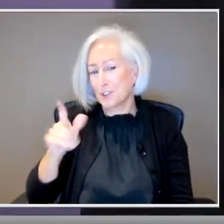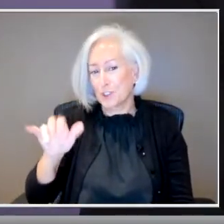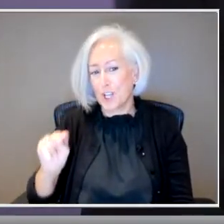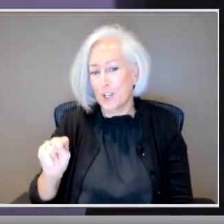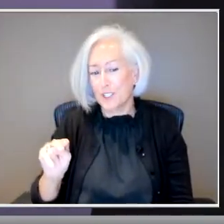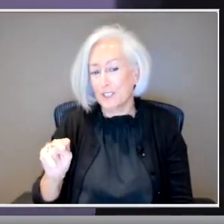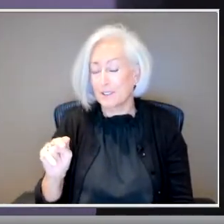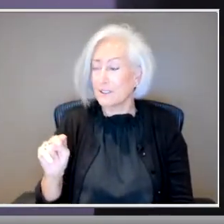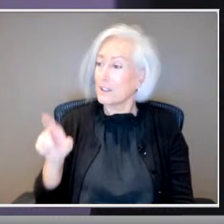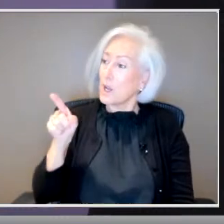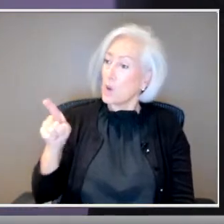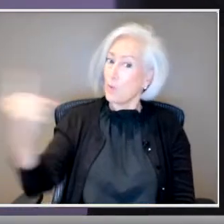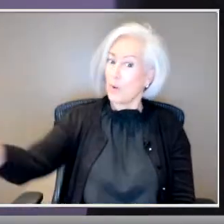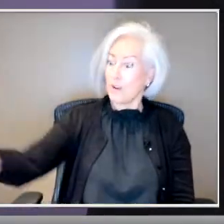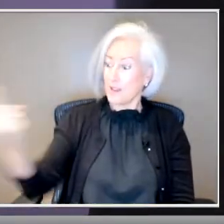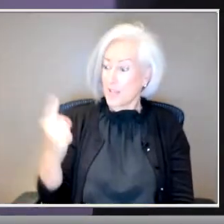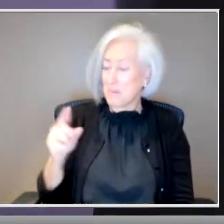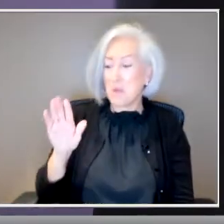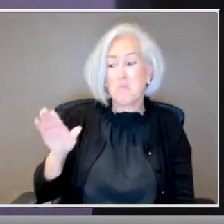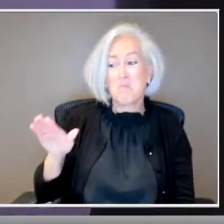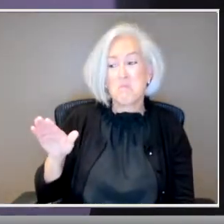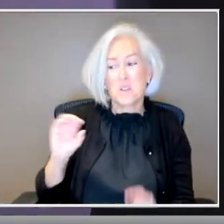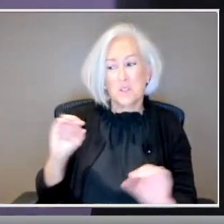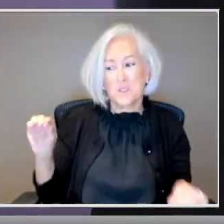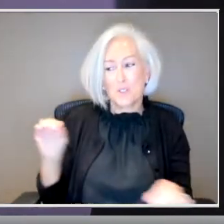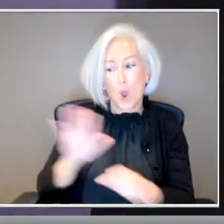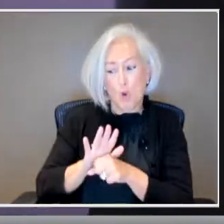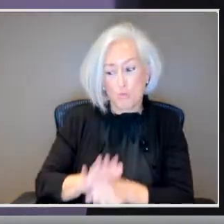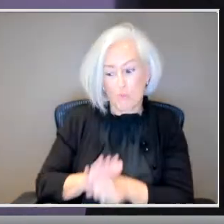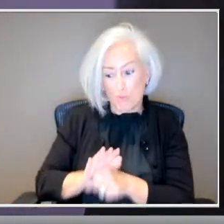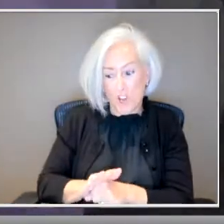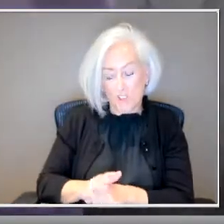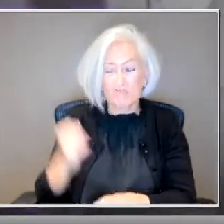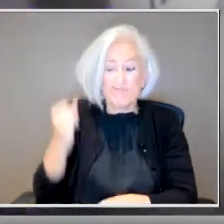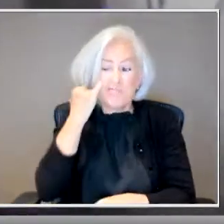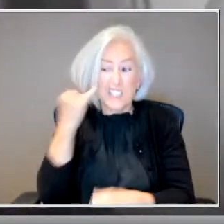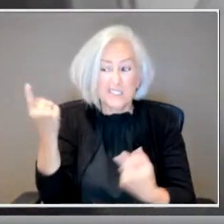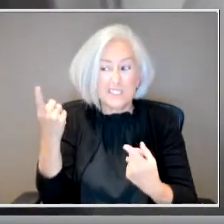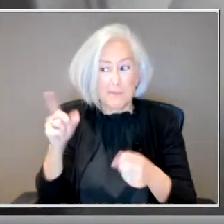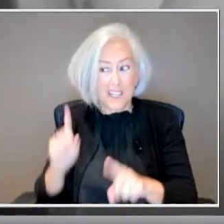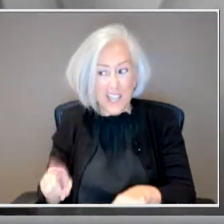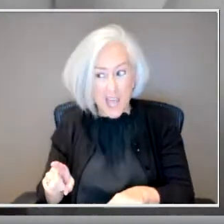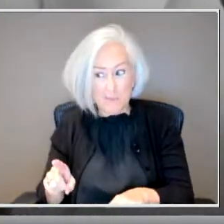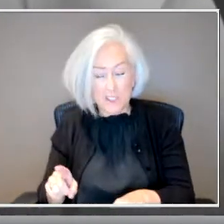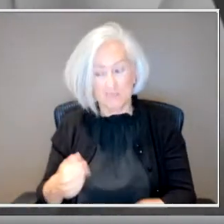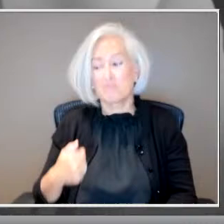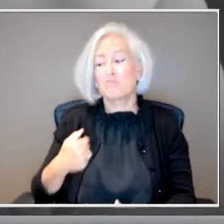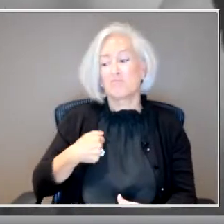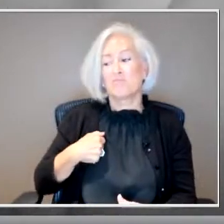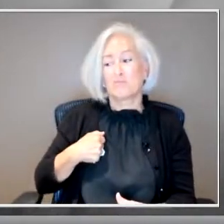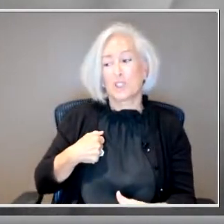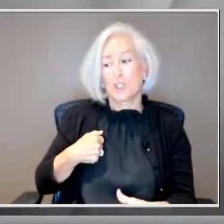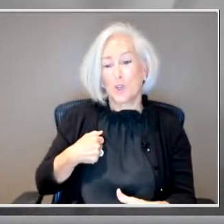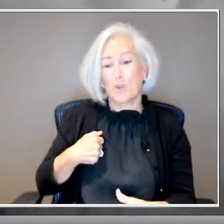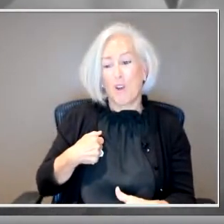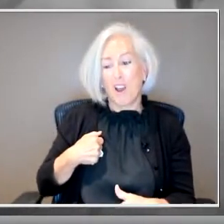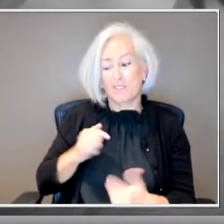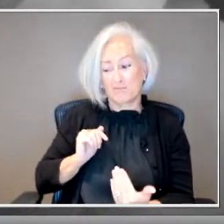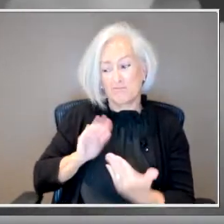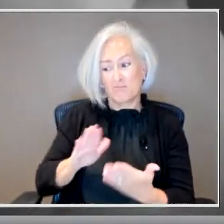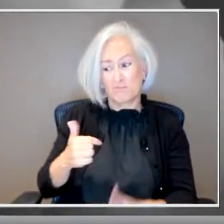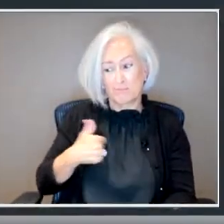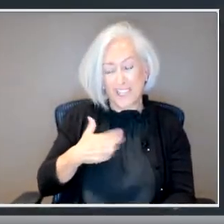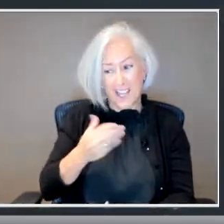if anything happens, you know, you not only have my family to answer to, but your mom. They both laughed, and then Mike says she closed her